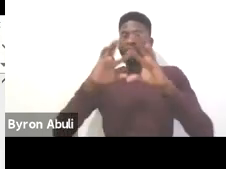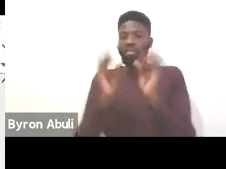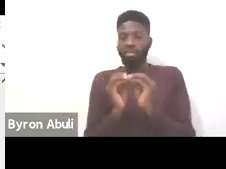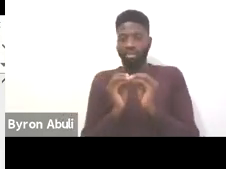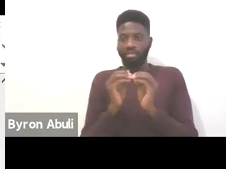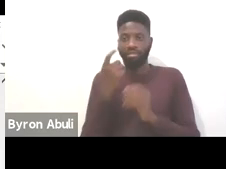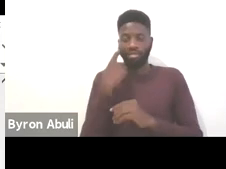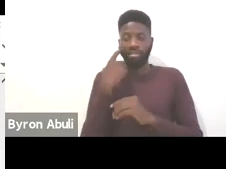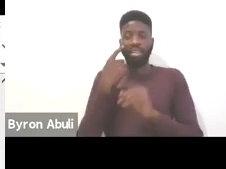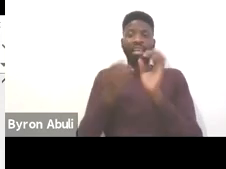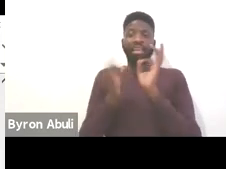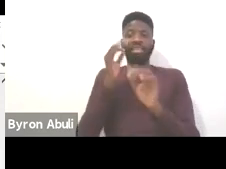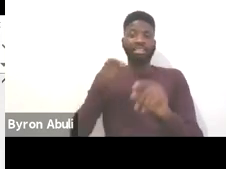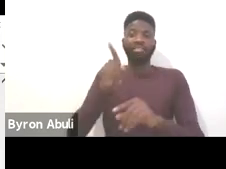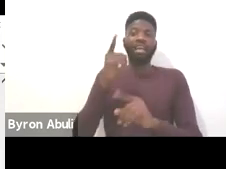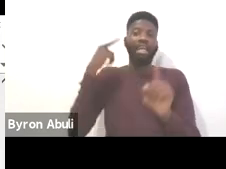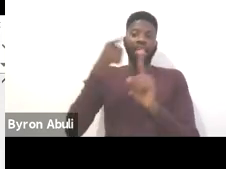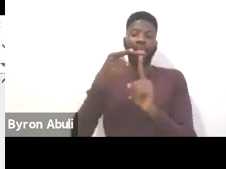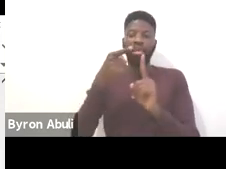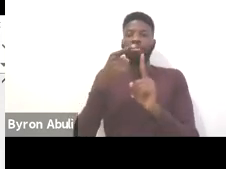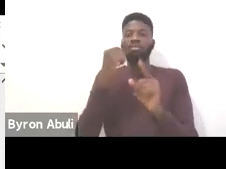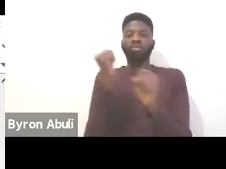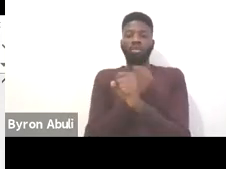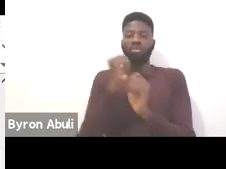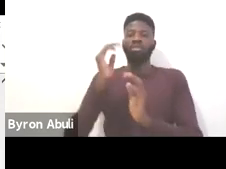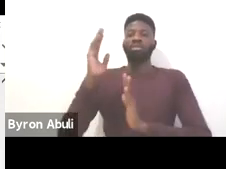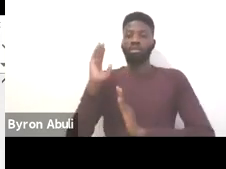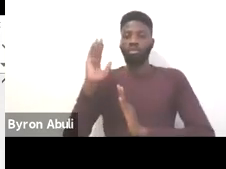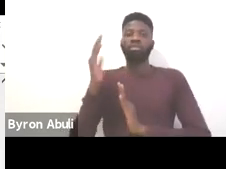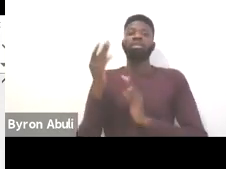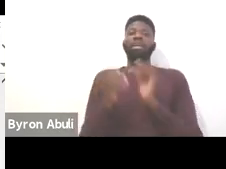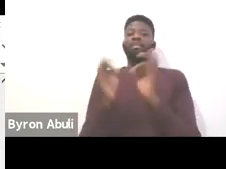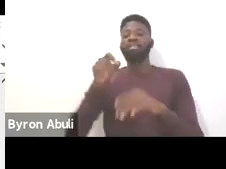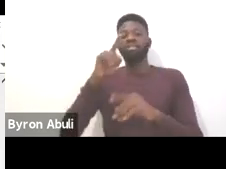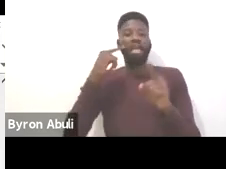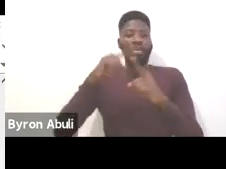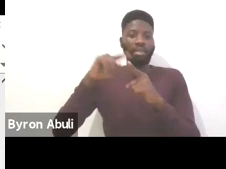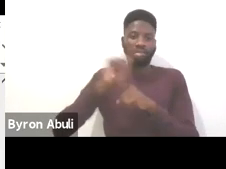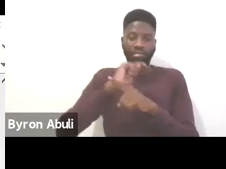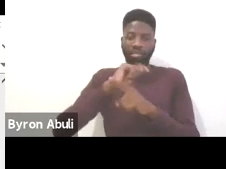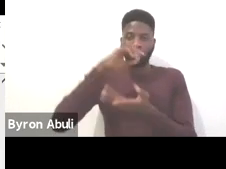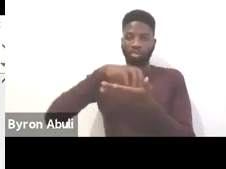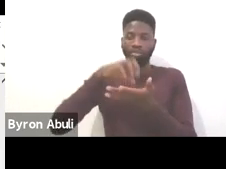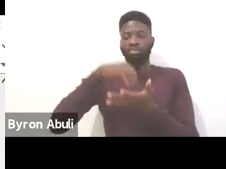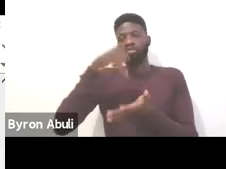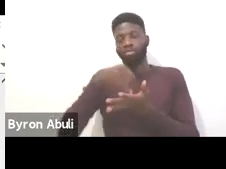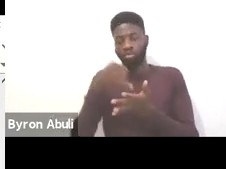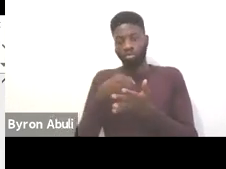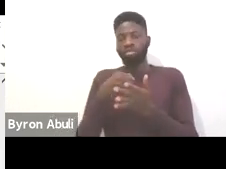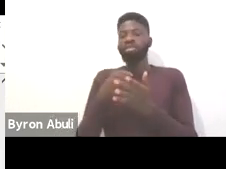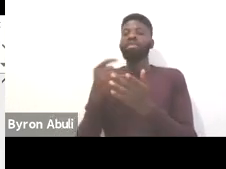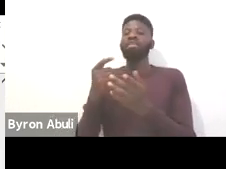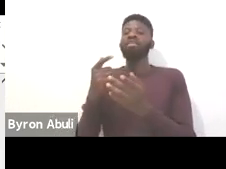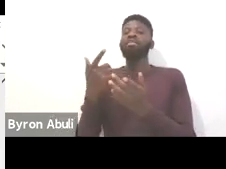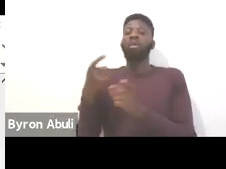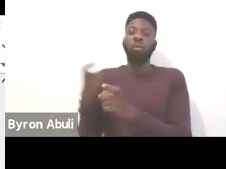if they're looking for something security related, if they're looking for a training position that involves firefighting and first aid, those are